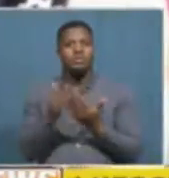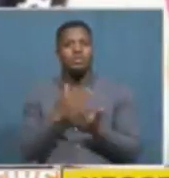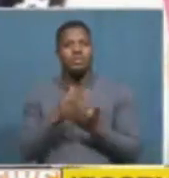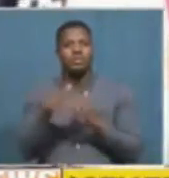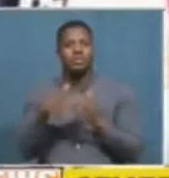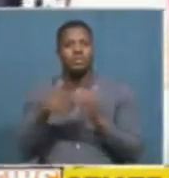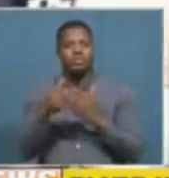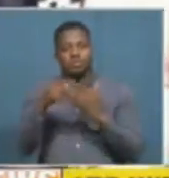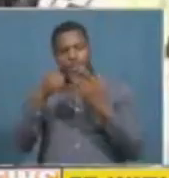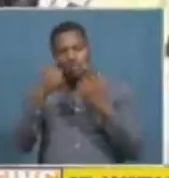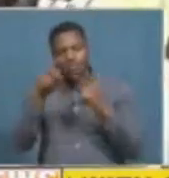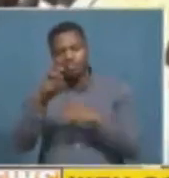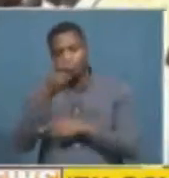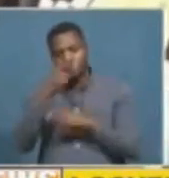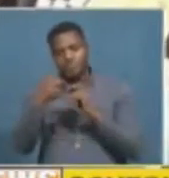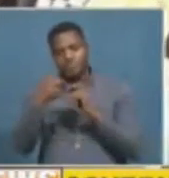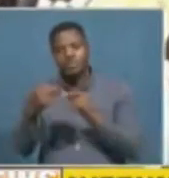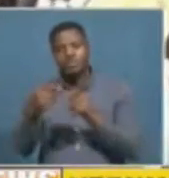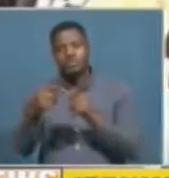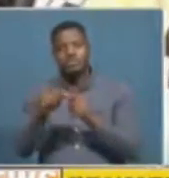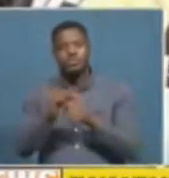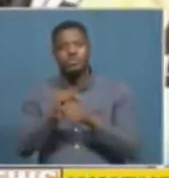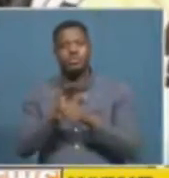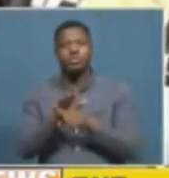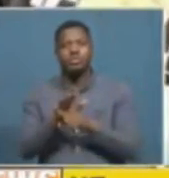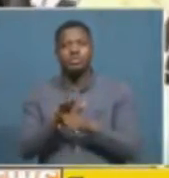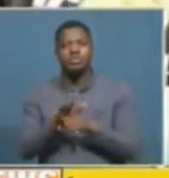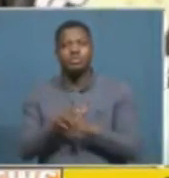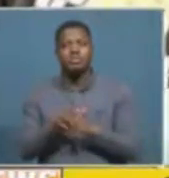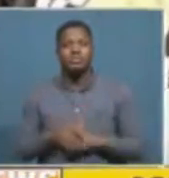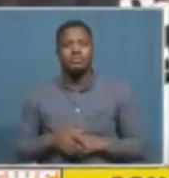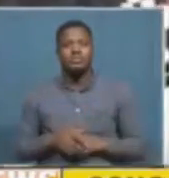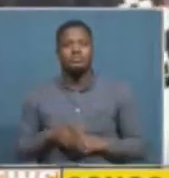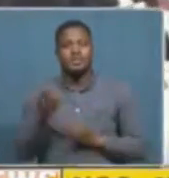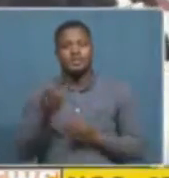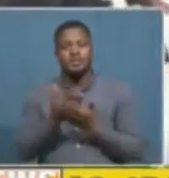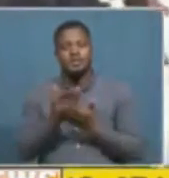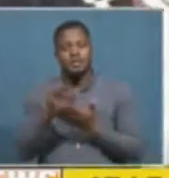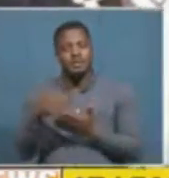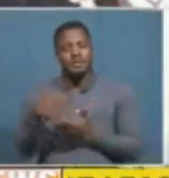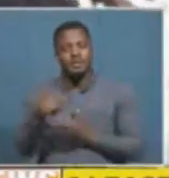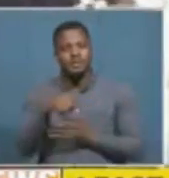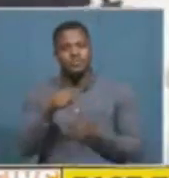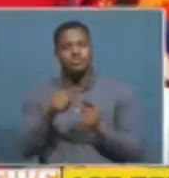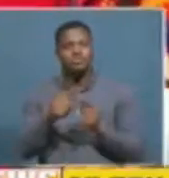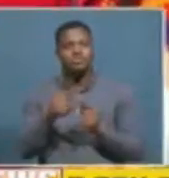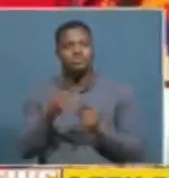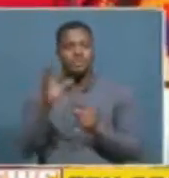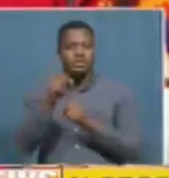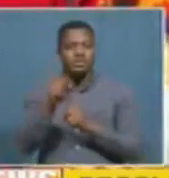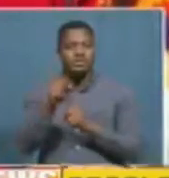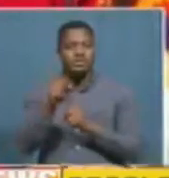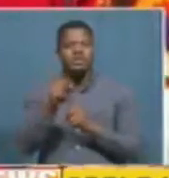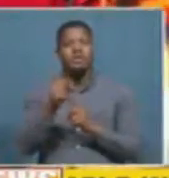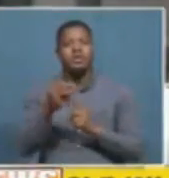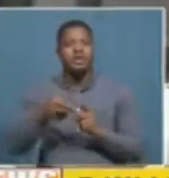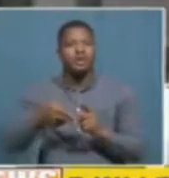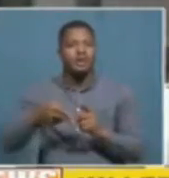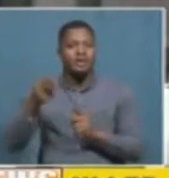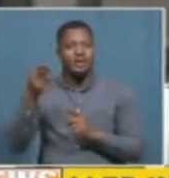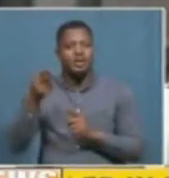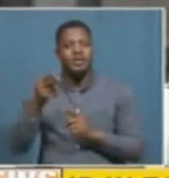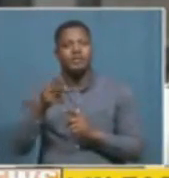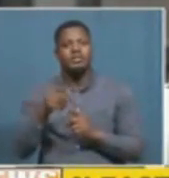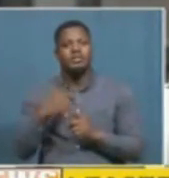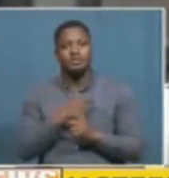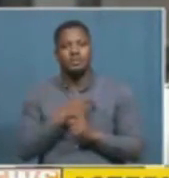and restrictions related to COVID-19. She urged them to continue to achieve higher academic laurels. I say a